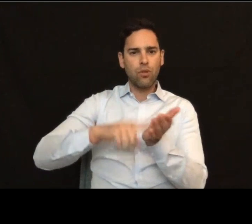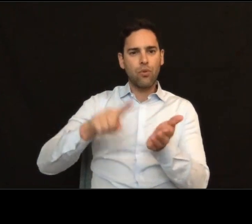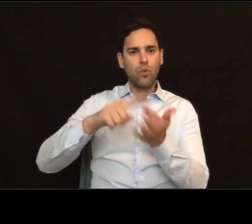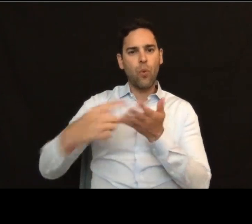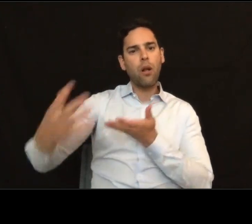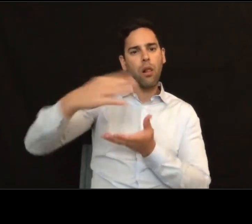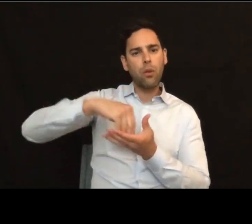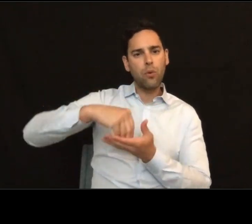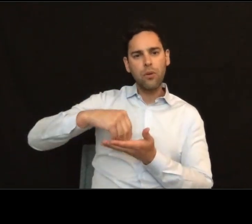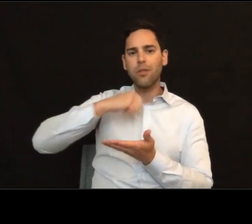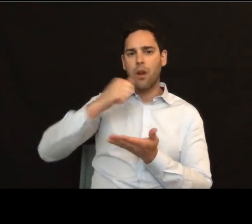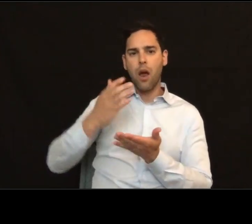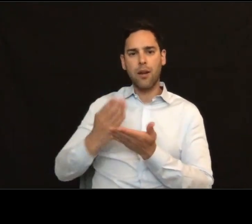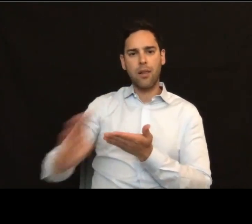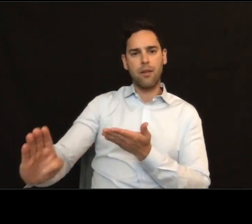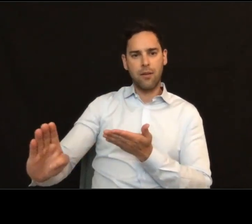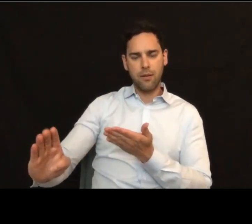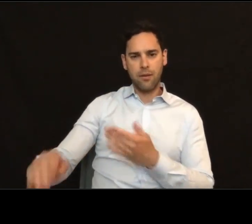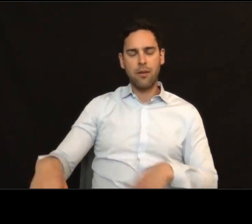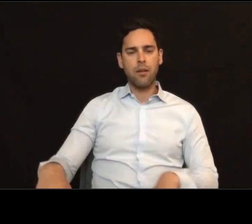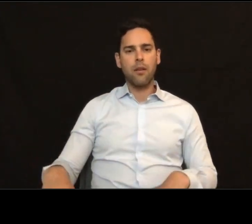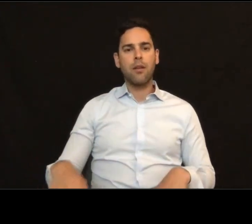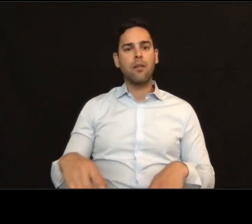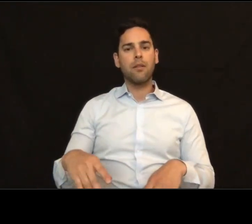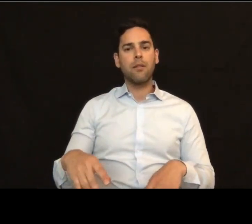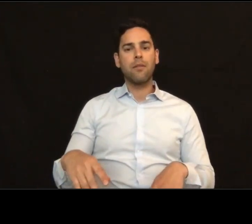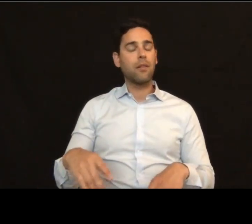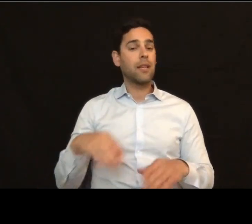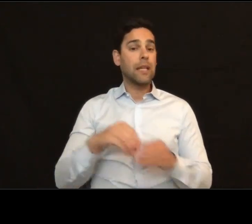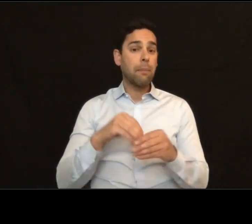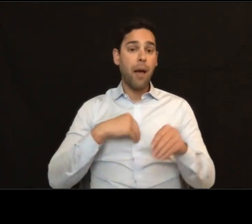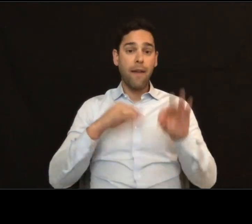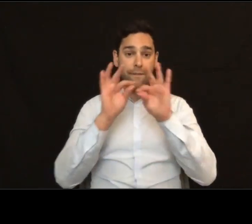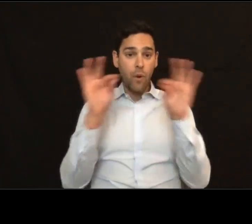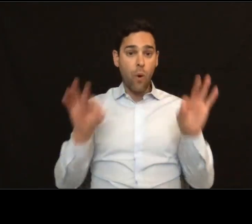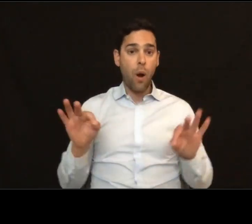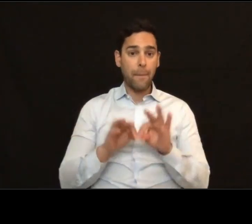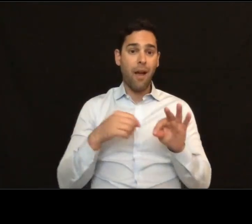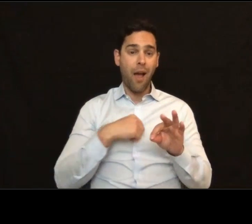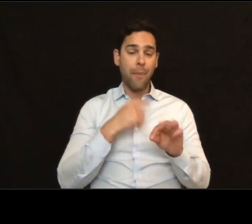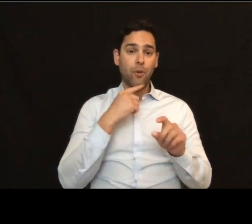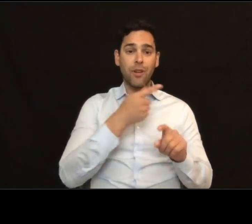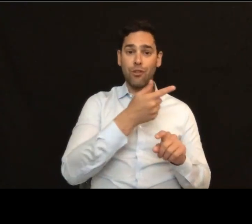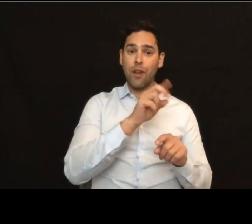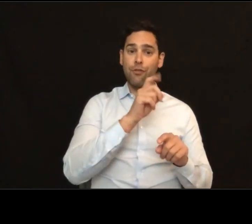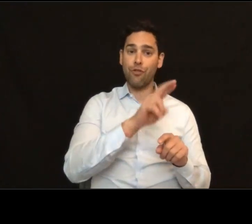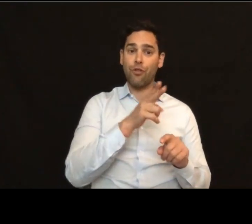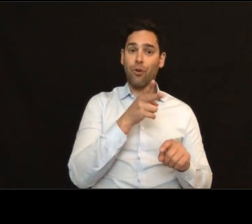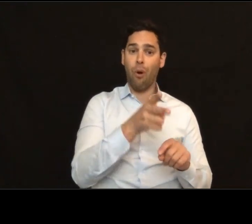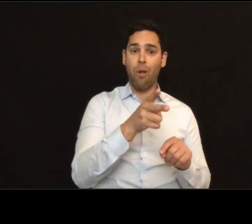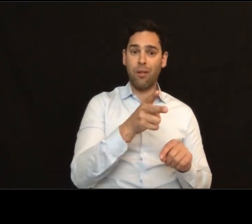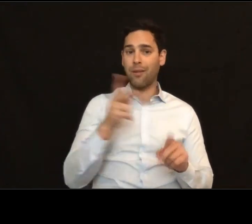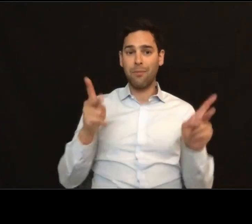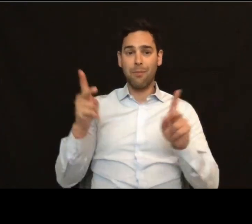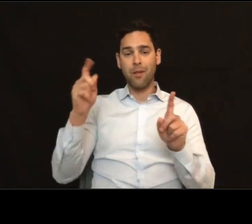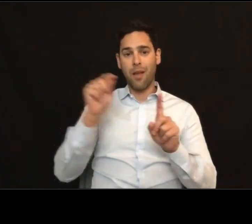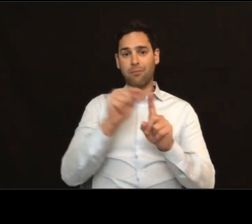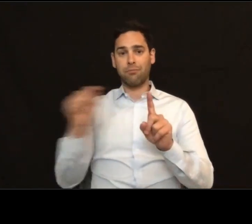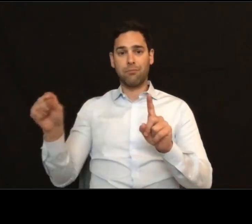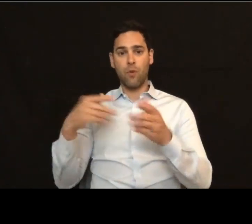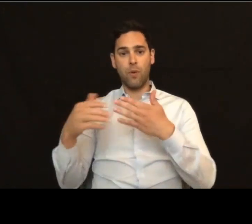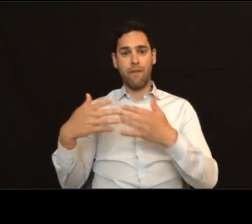put gender, : and then a blank in a form for people to fill in however they wanted. But what do we do when we have to process the